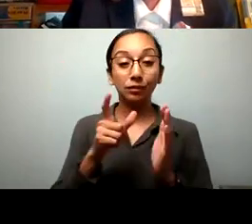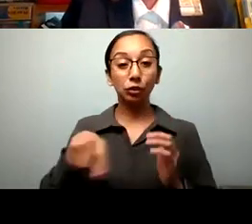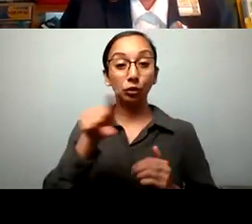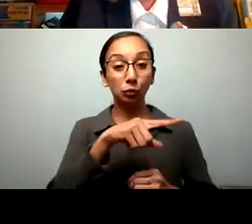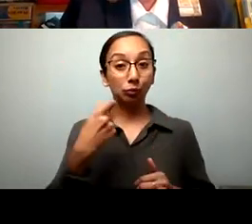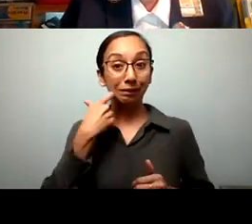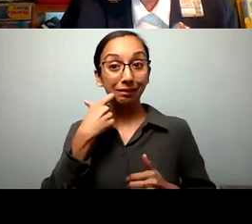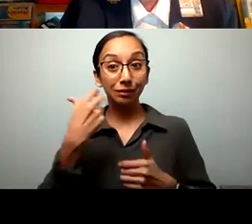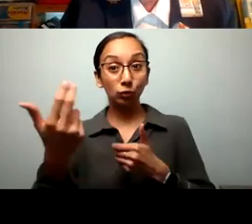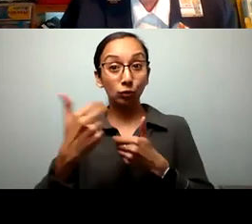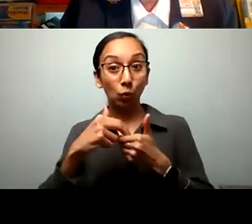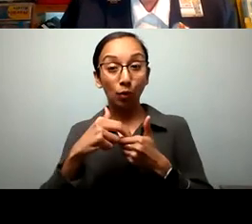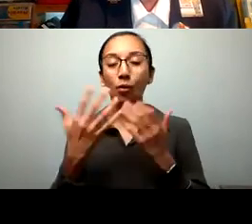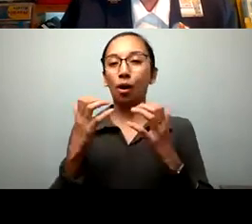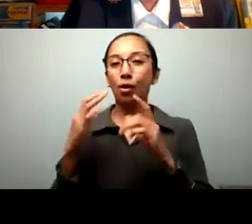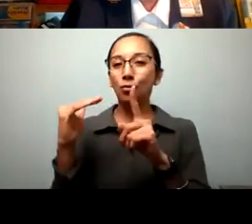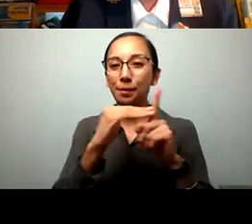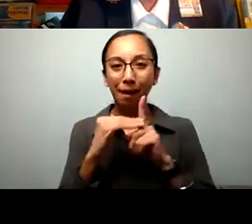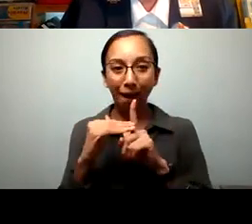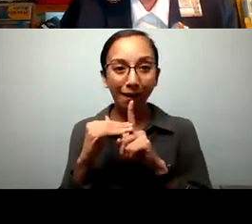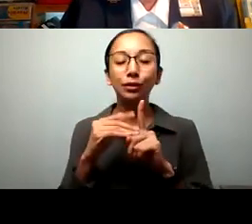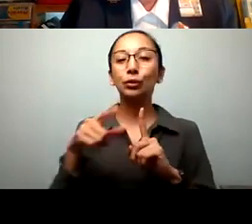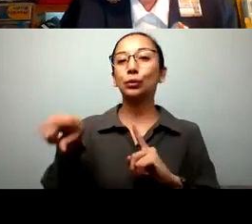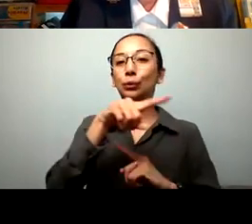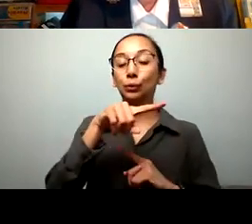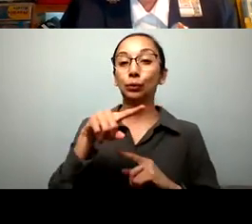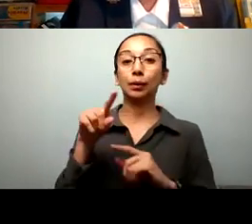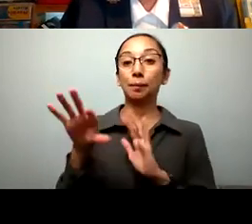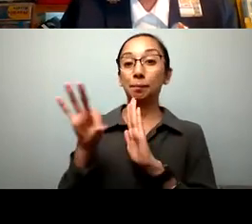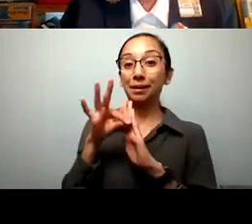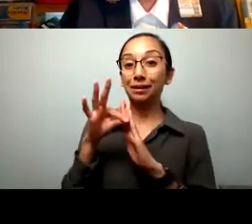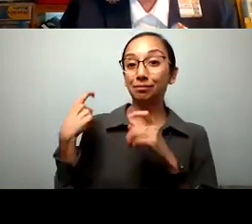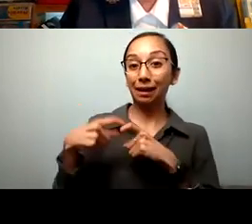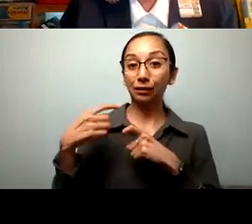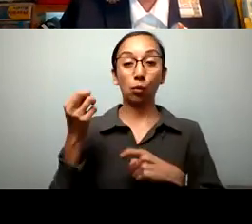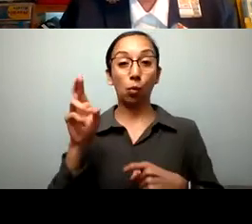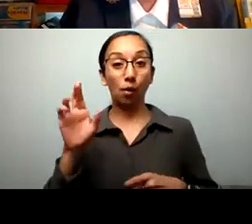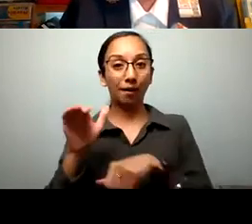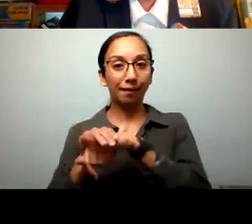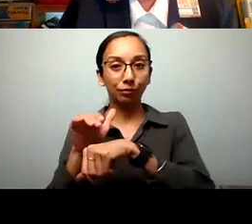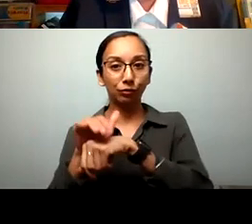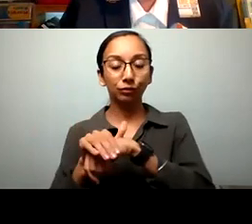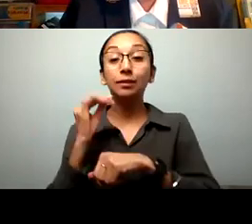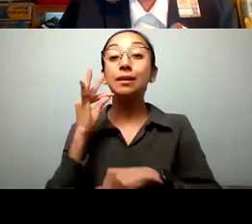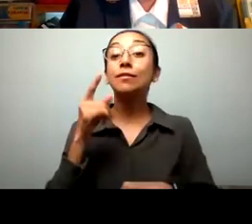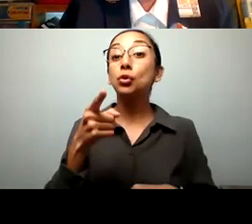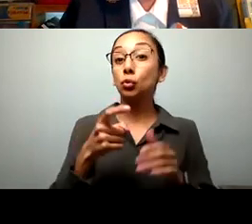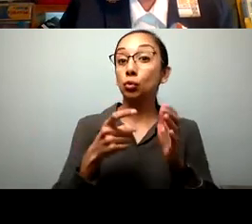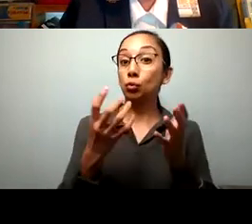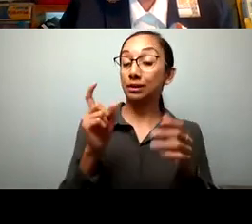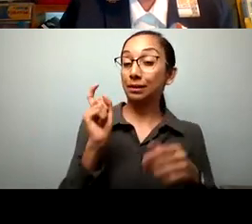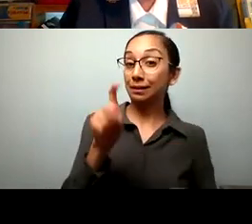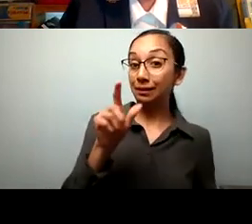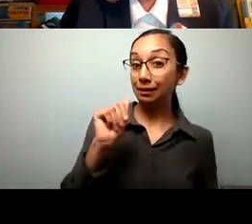on, to remind you how you can get to Spanish and to English. So first, if you require ASL, find